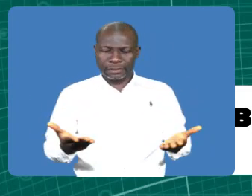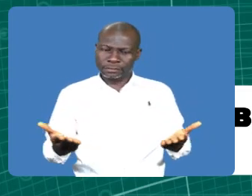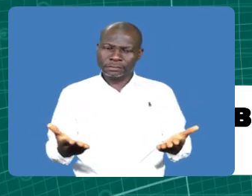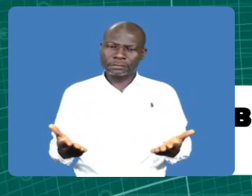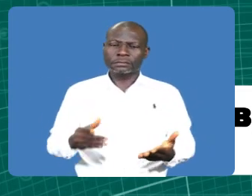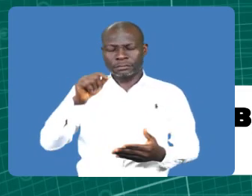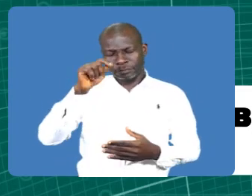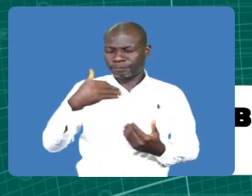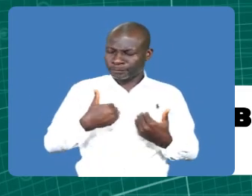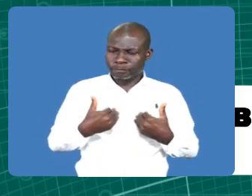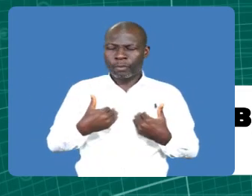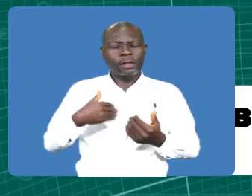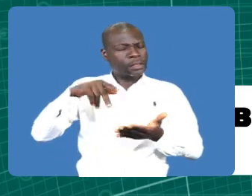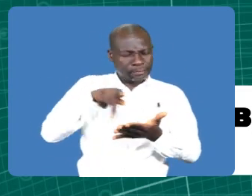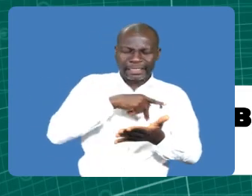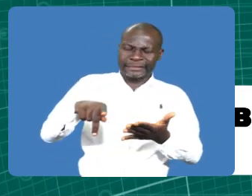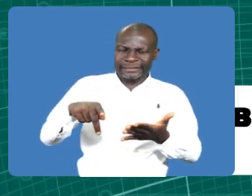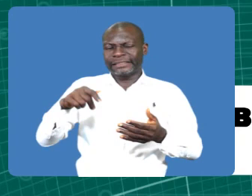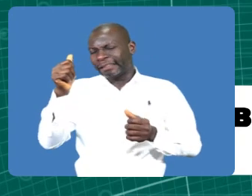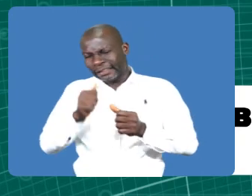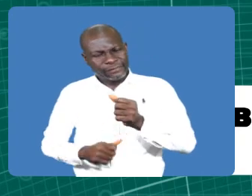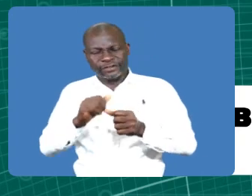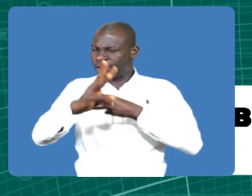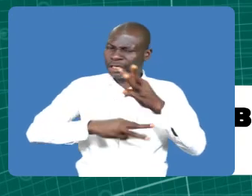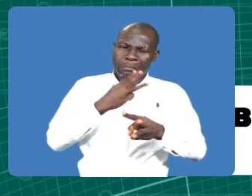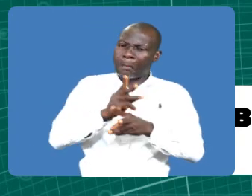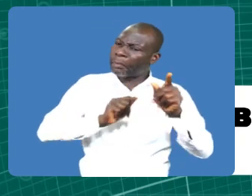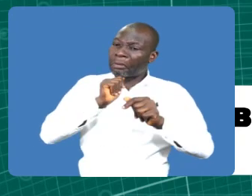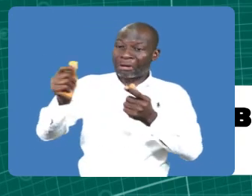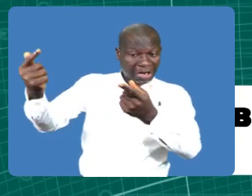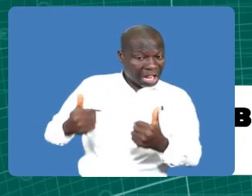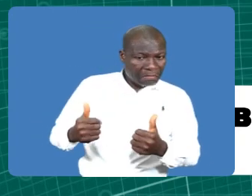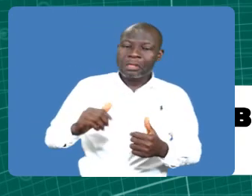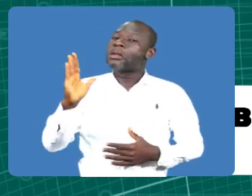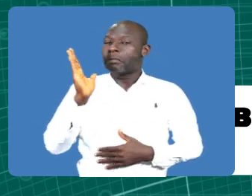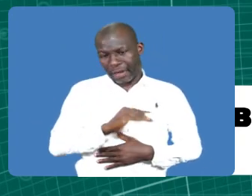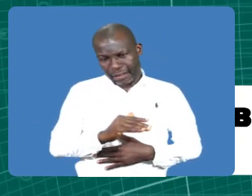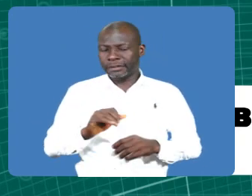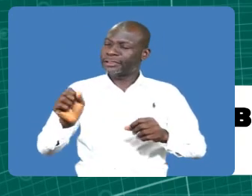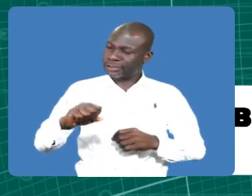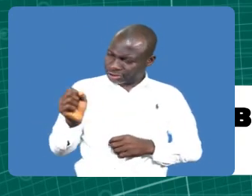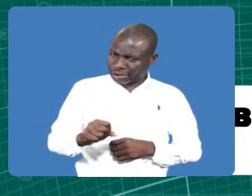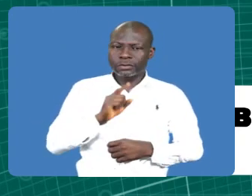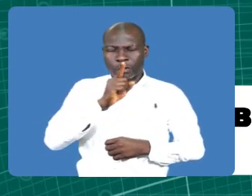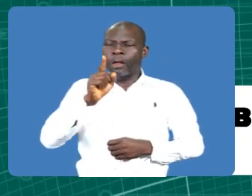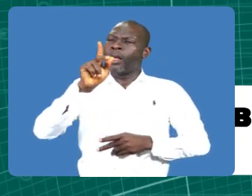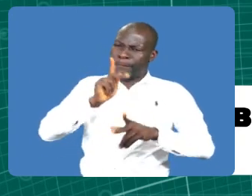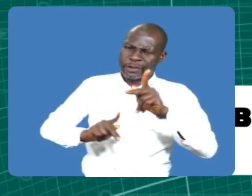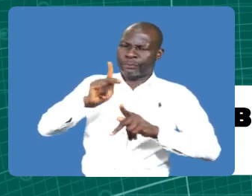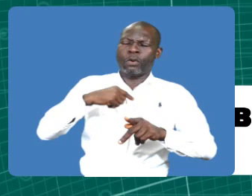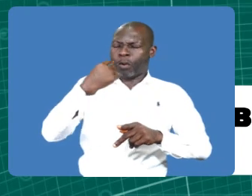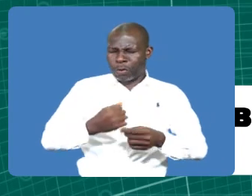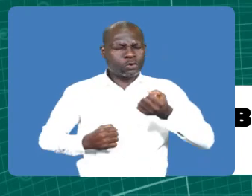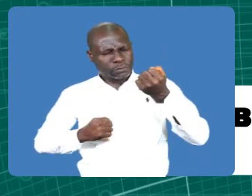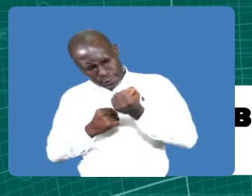coming. You can organize the best party in the world, the best meeting in the world. If people don't show up, it will fail. It is